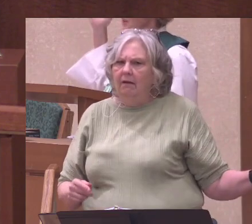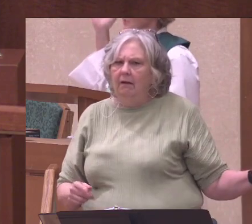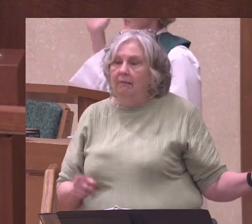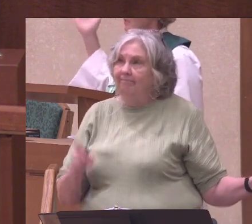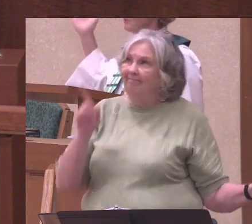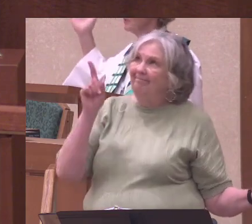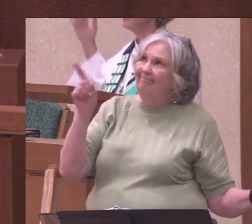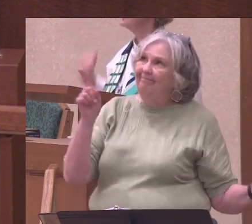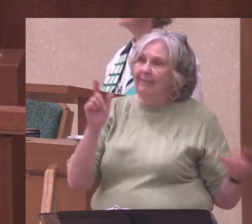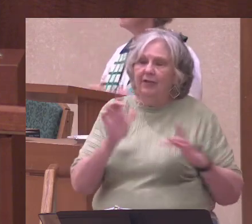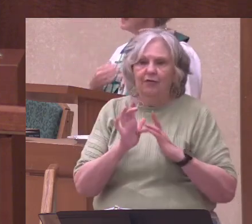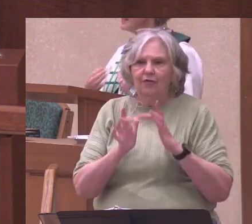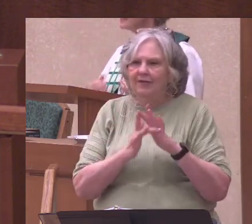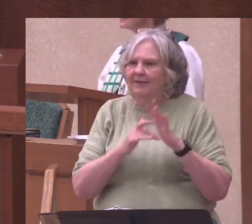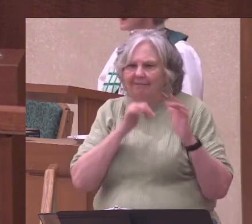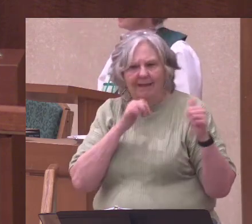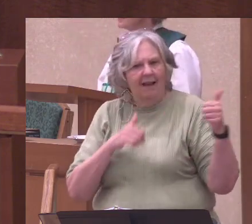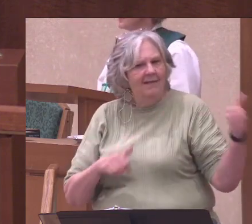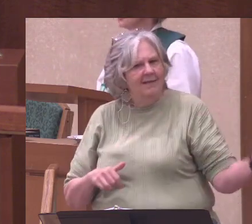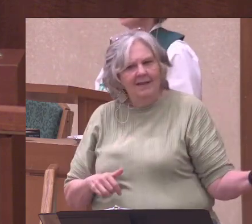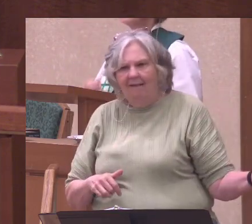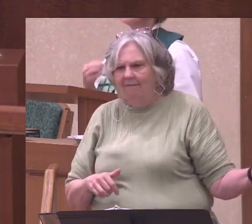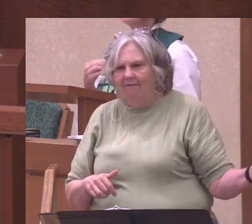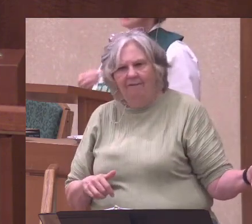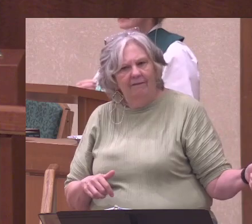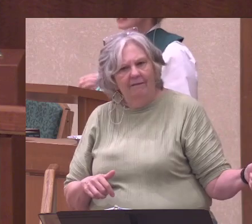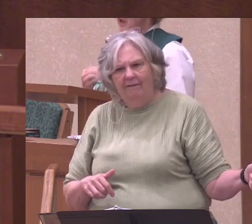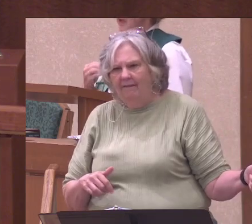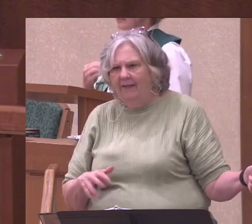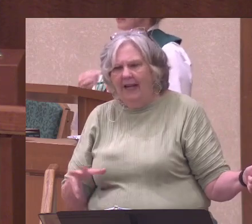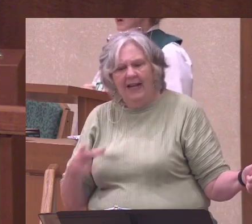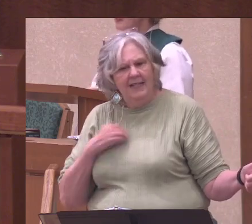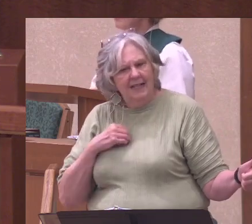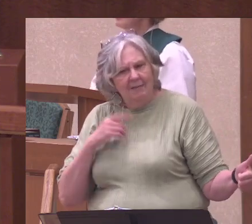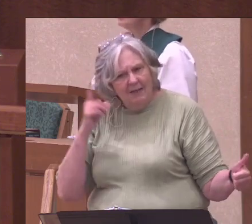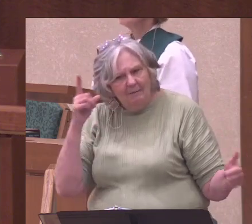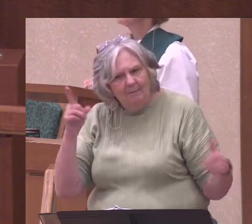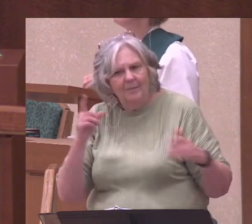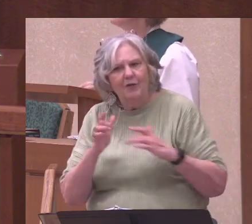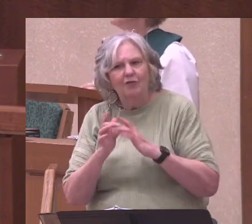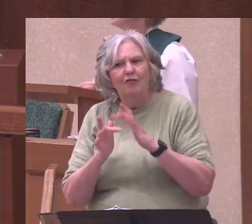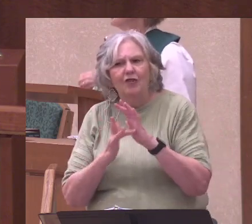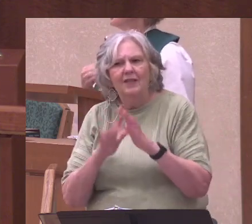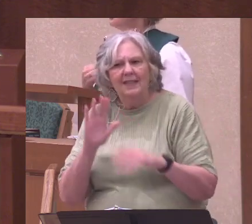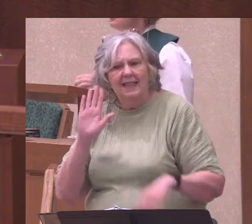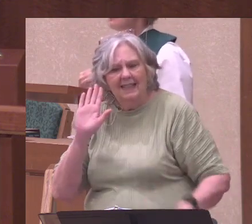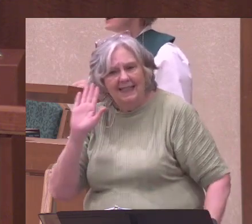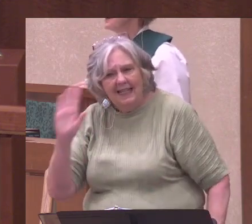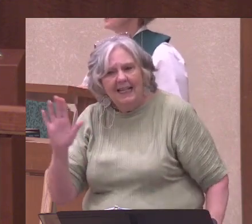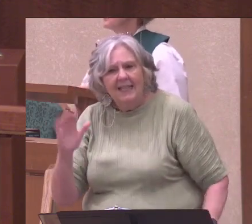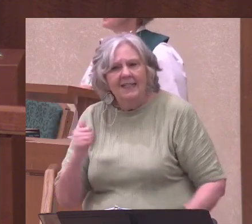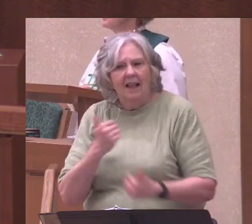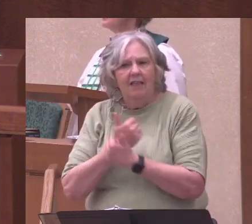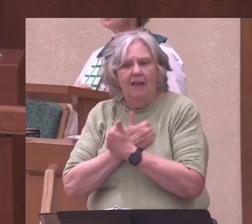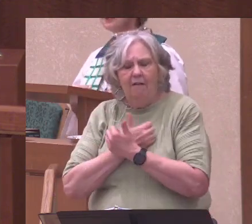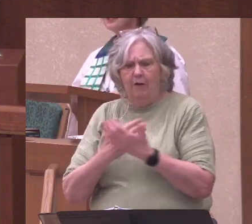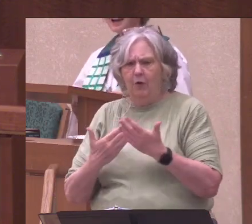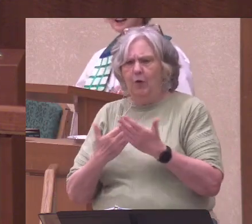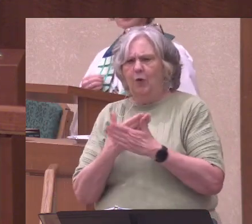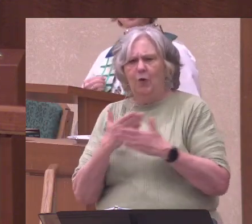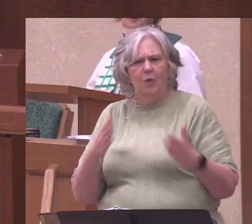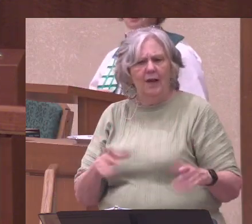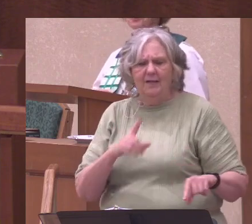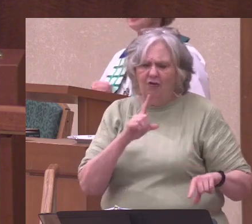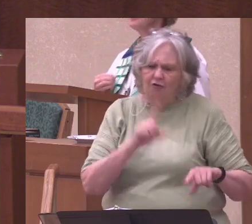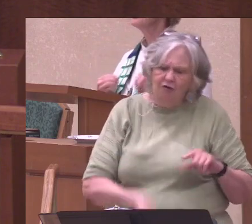of himself. He accepted that Jesus' light and love were moving in new ways that he could